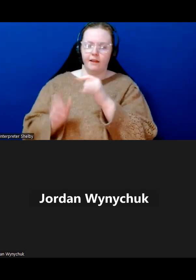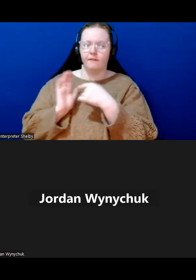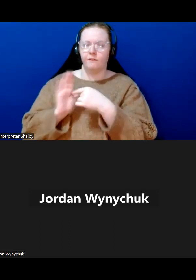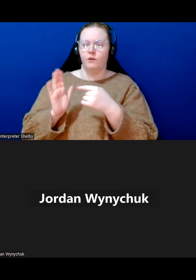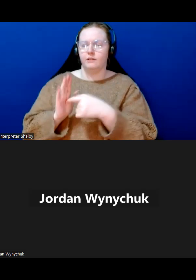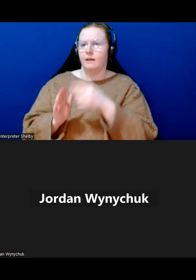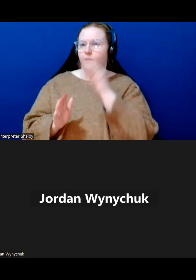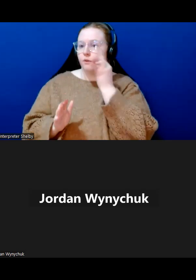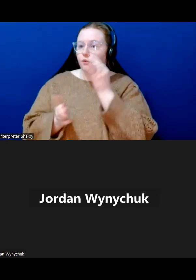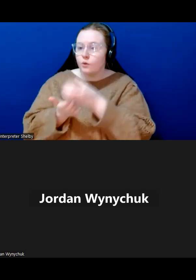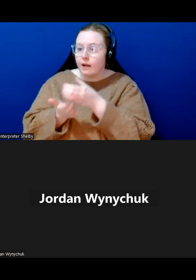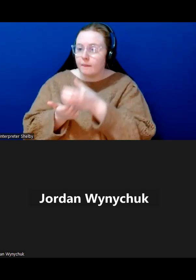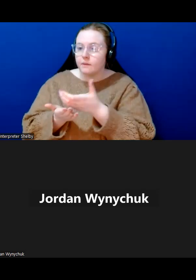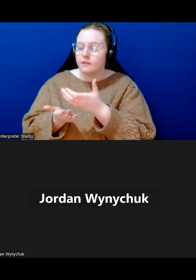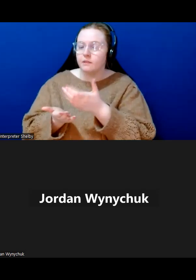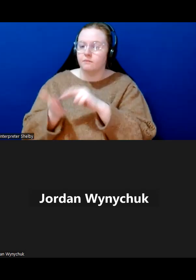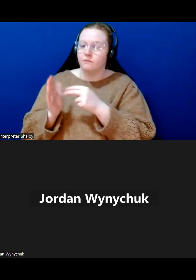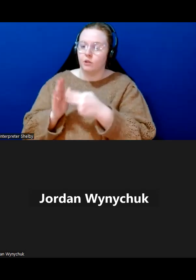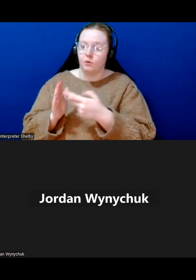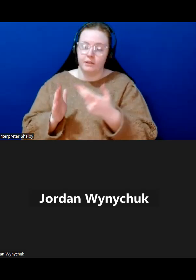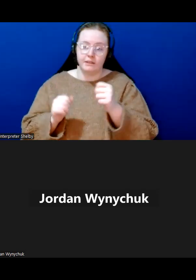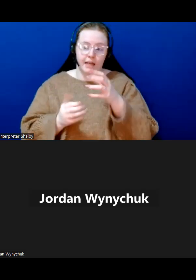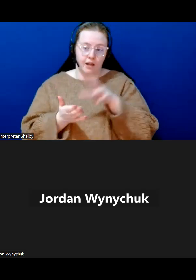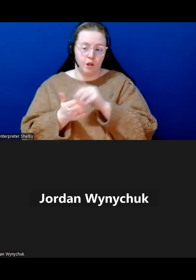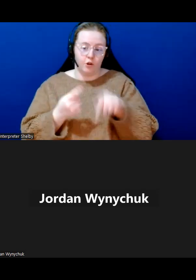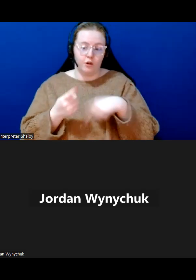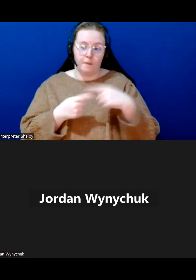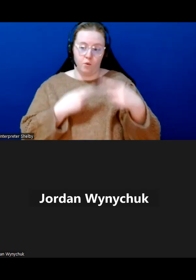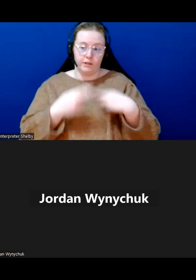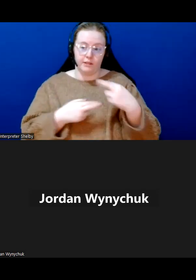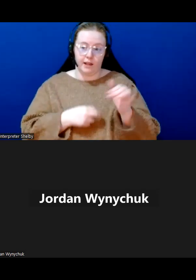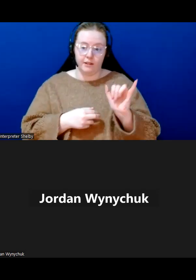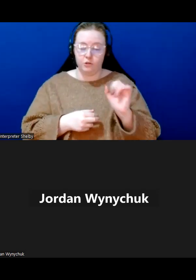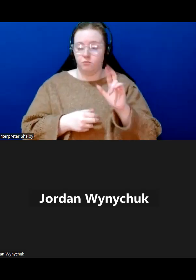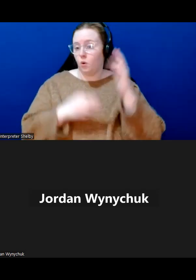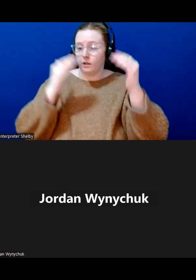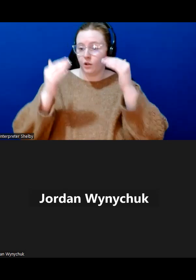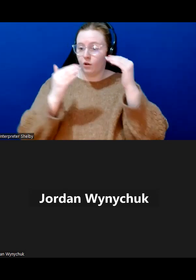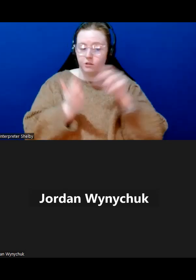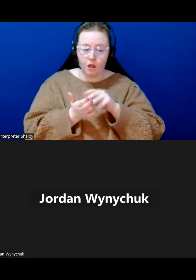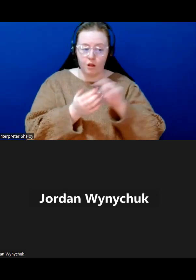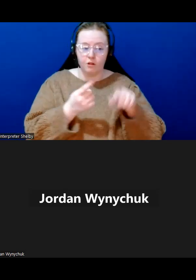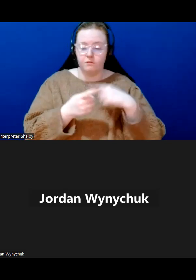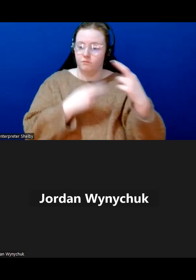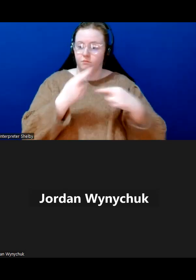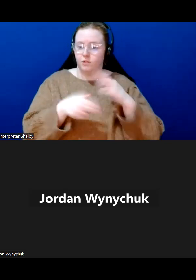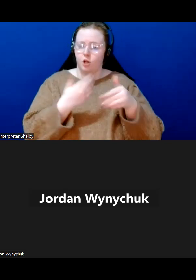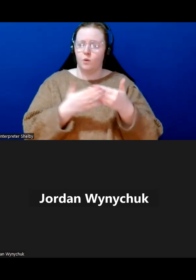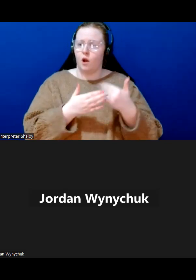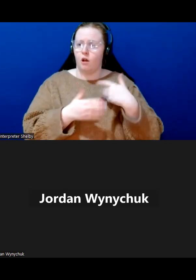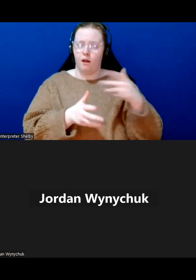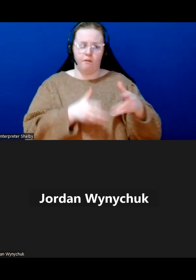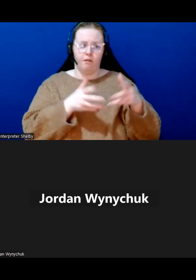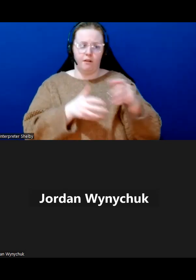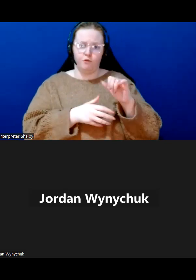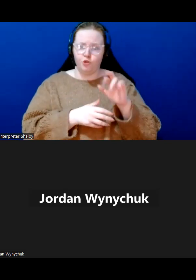leftover other things so the kids can learn recycling at the same time, or adults because everybody has a little jar around or something like that. So those